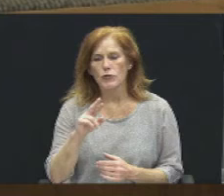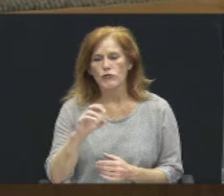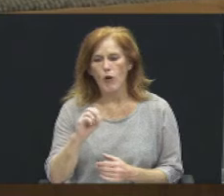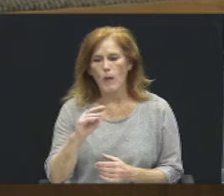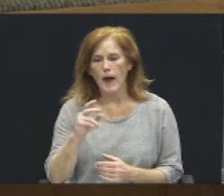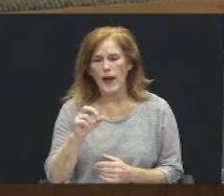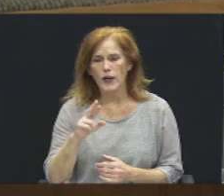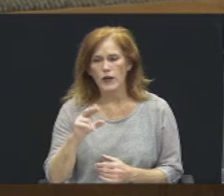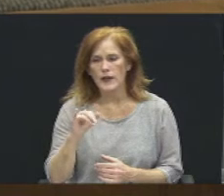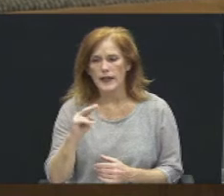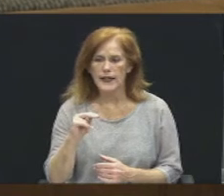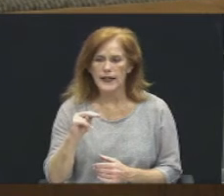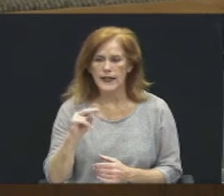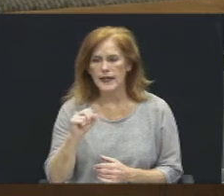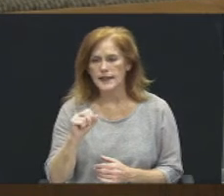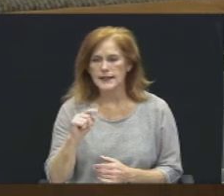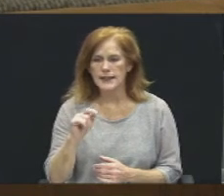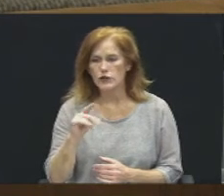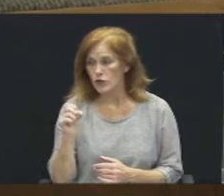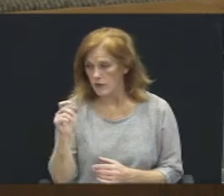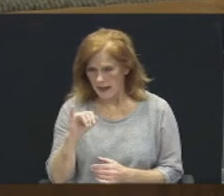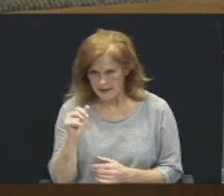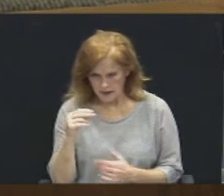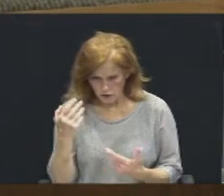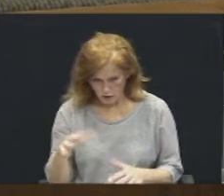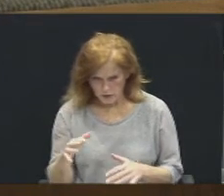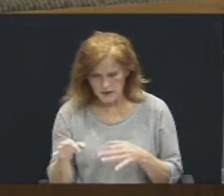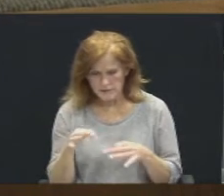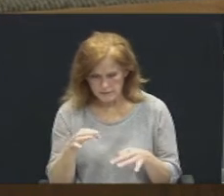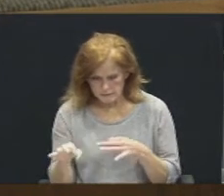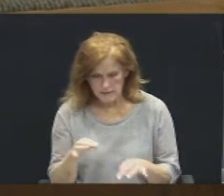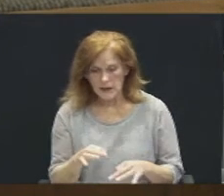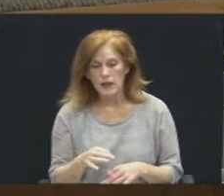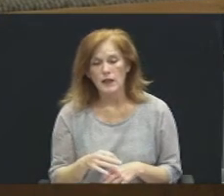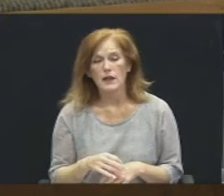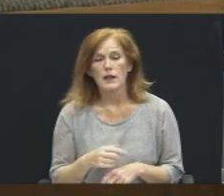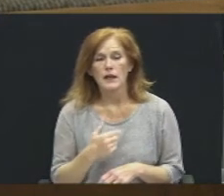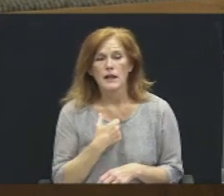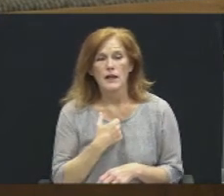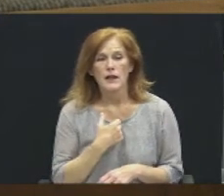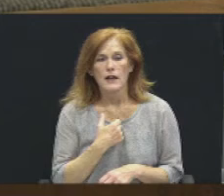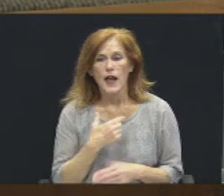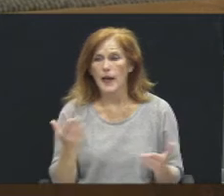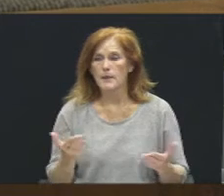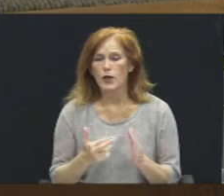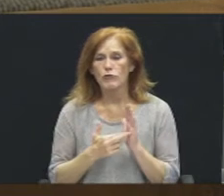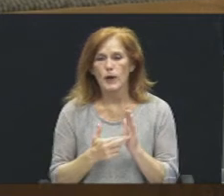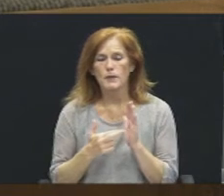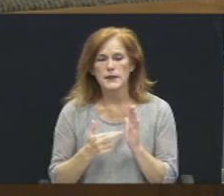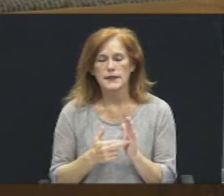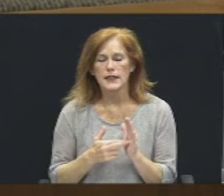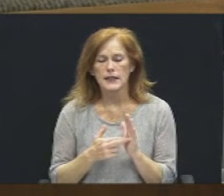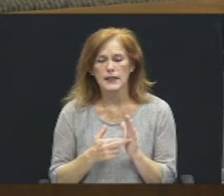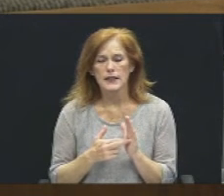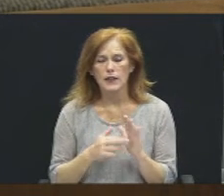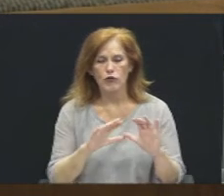Institute, as Ian shared. And I am here representing